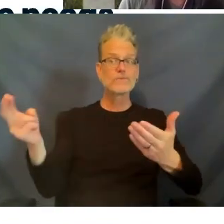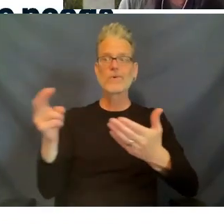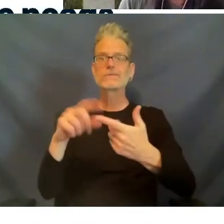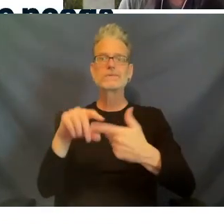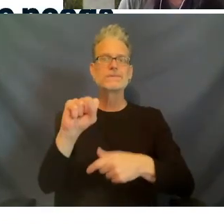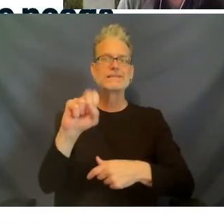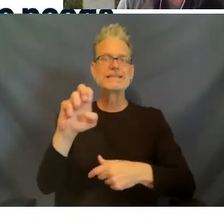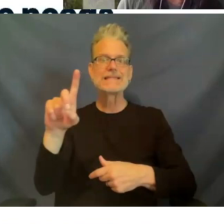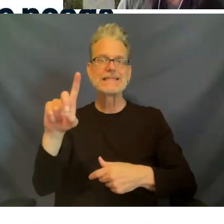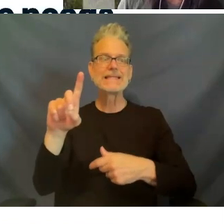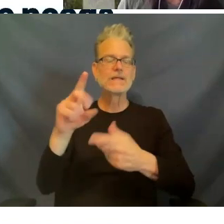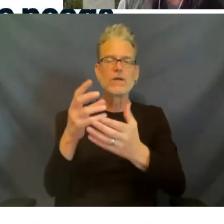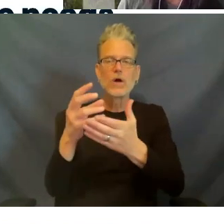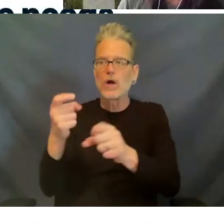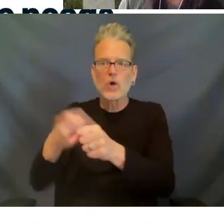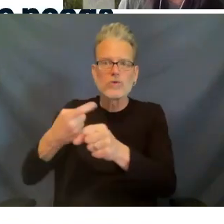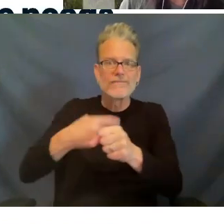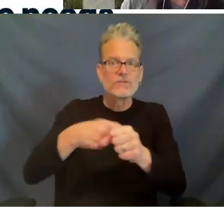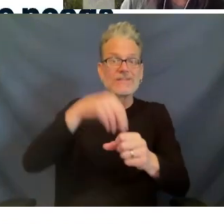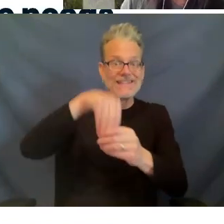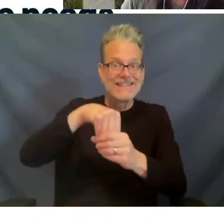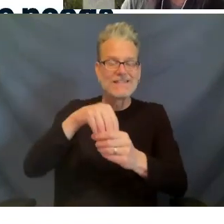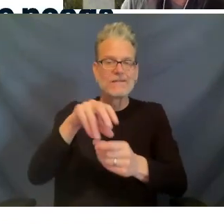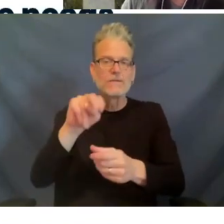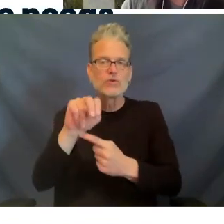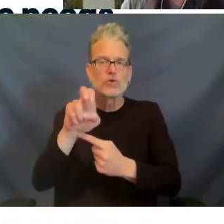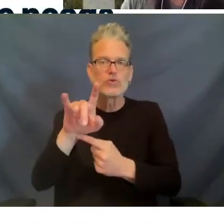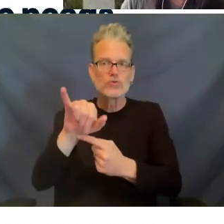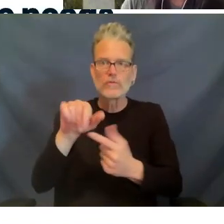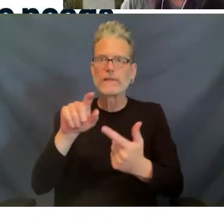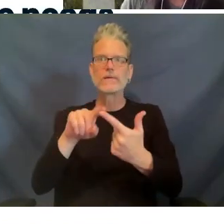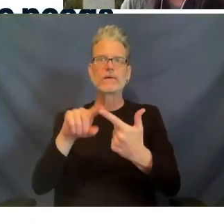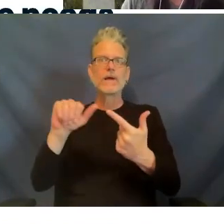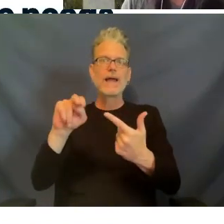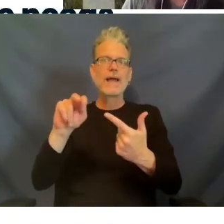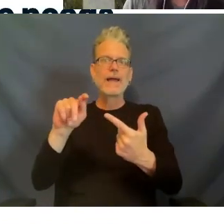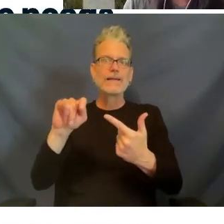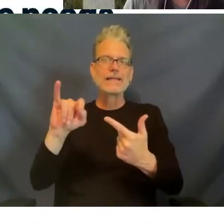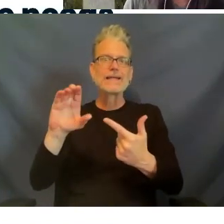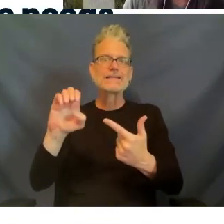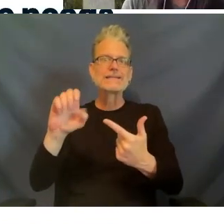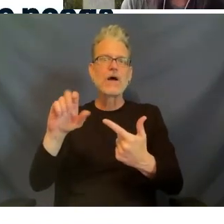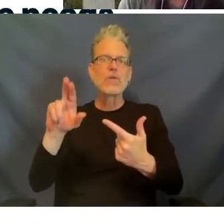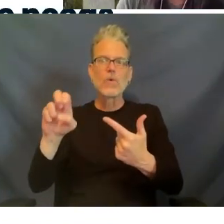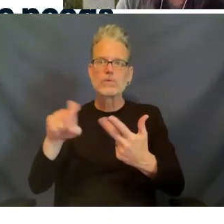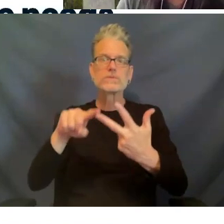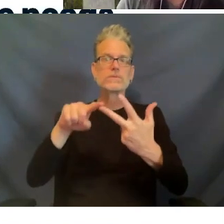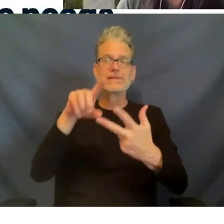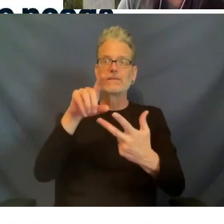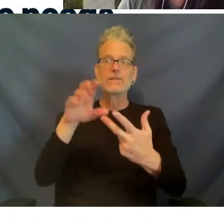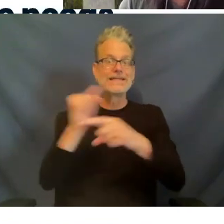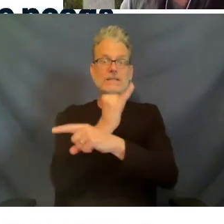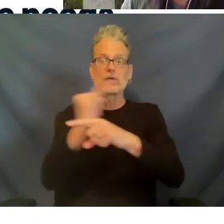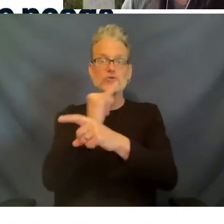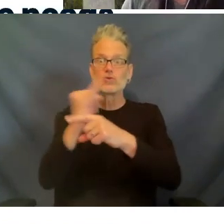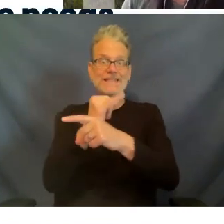in nurseries, and we develop advanced products like man-use cellulose and industrial infrastructure supports. We have a